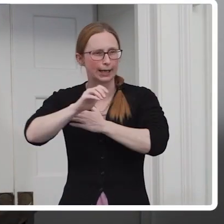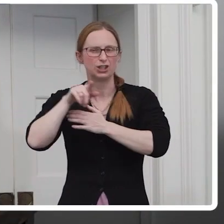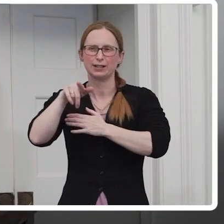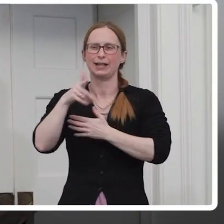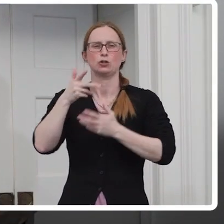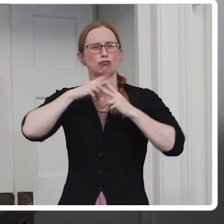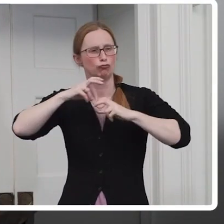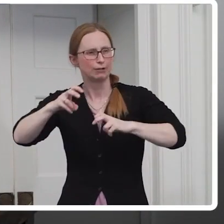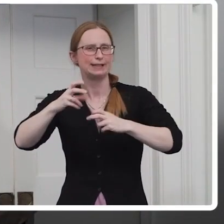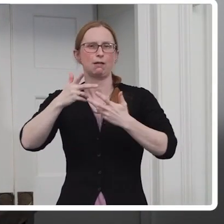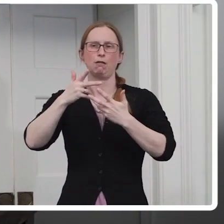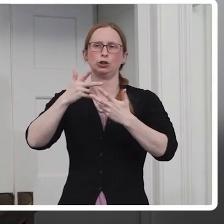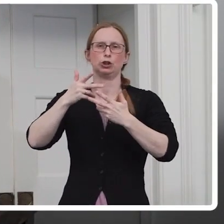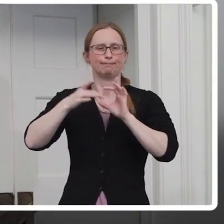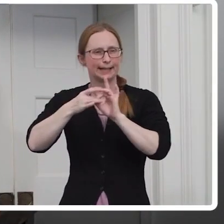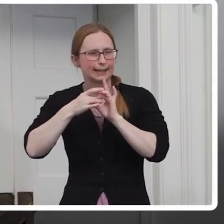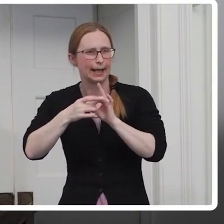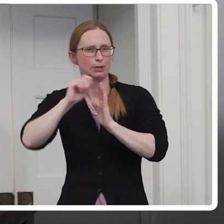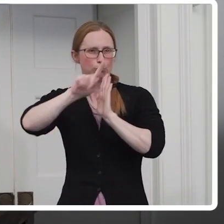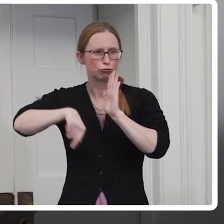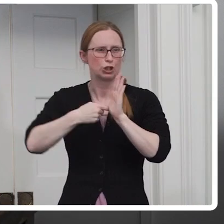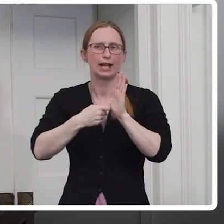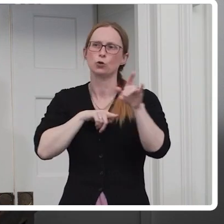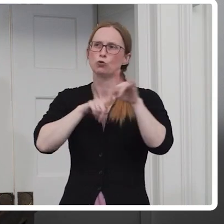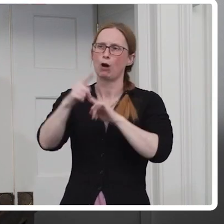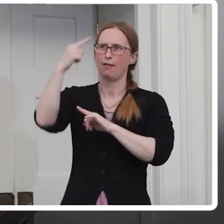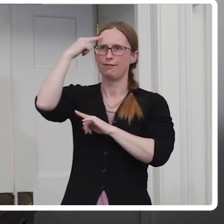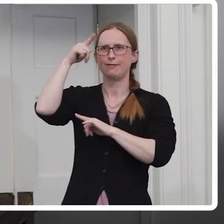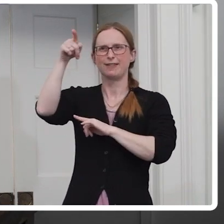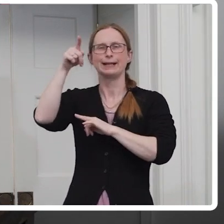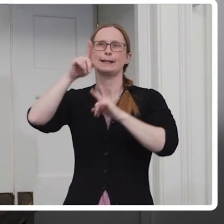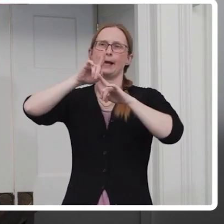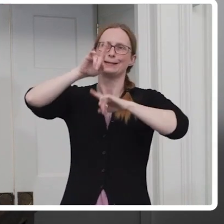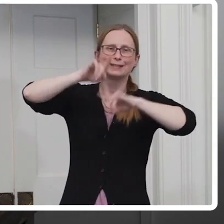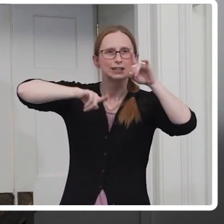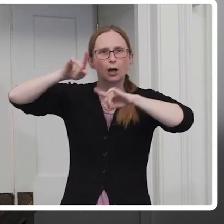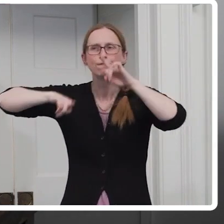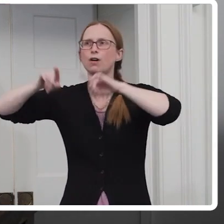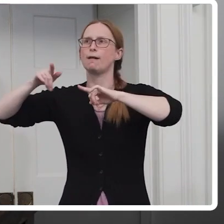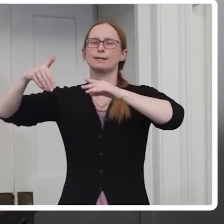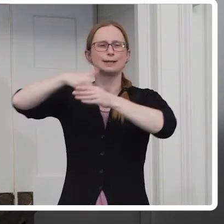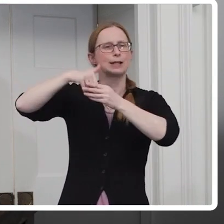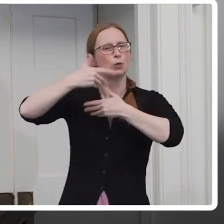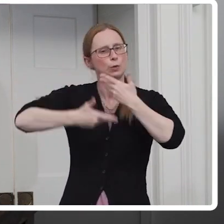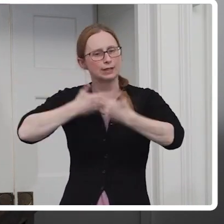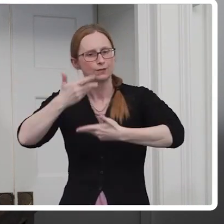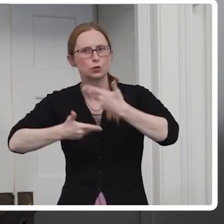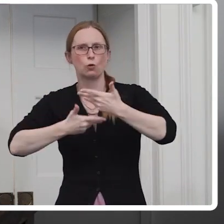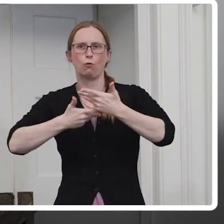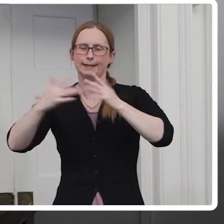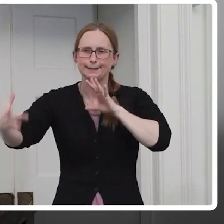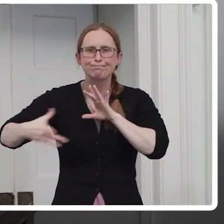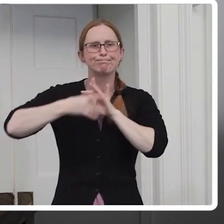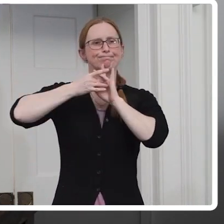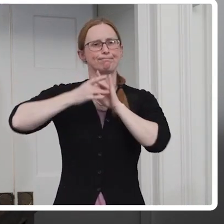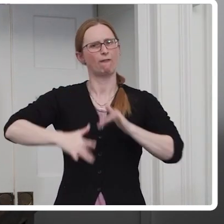kind of research and engagement project to reimagine that collection and that gallery as telling diverse and inclusive stories that